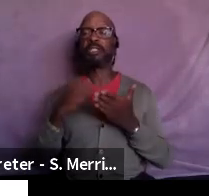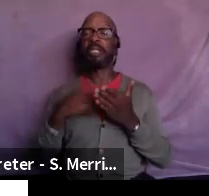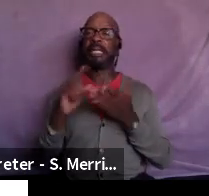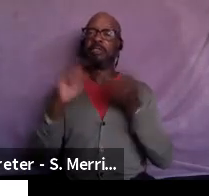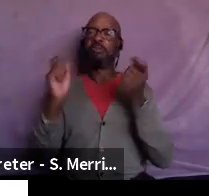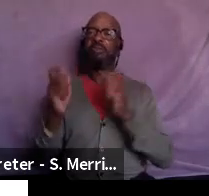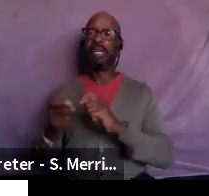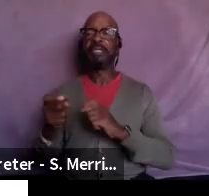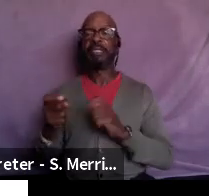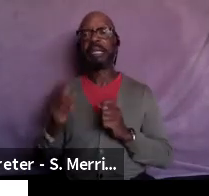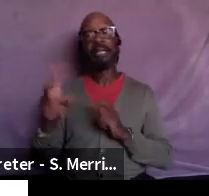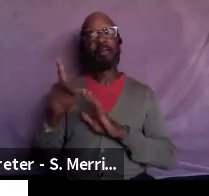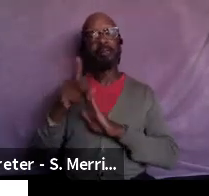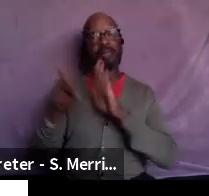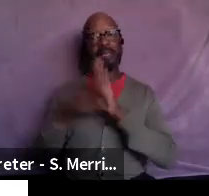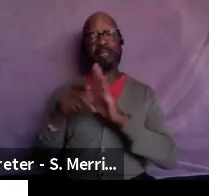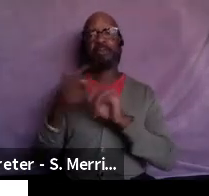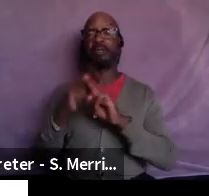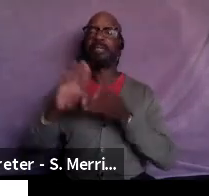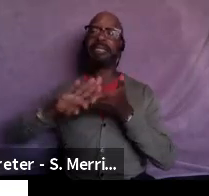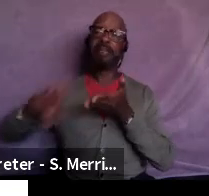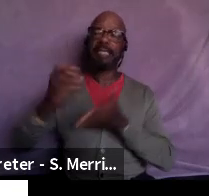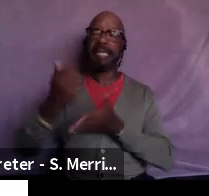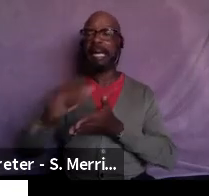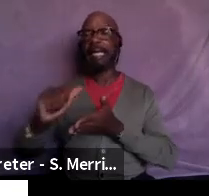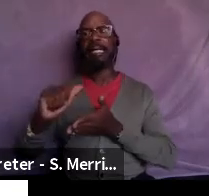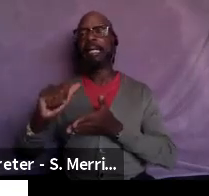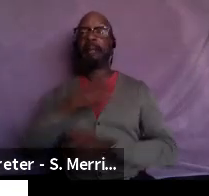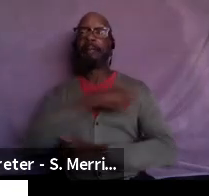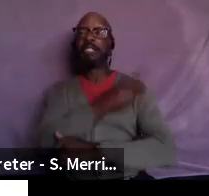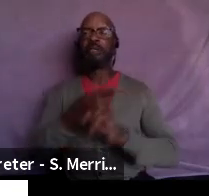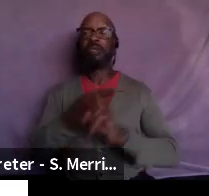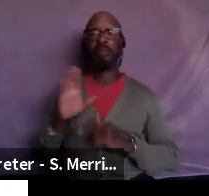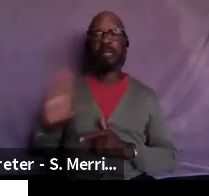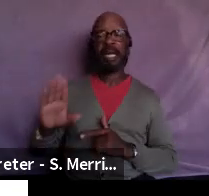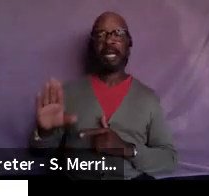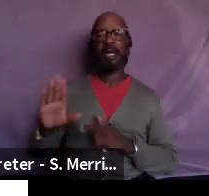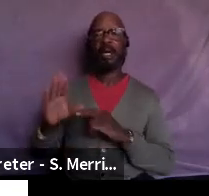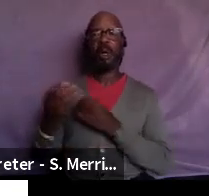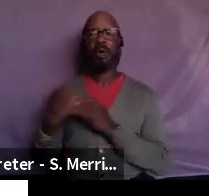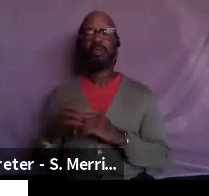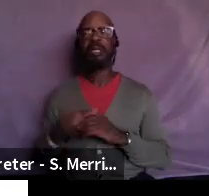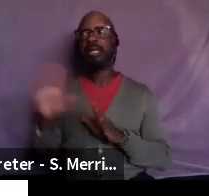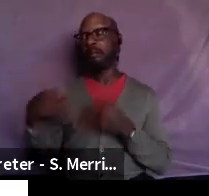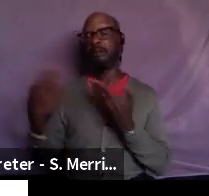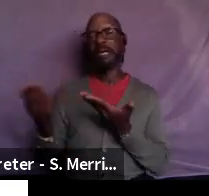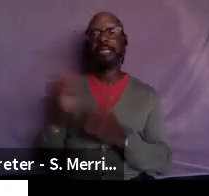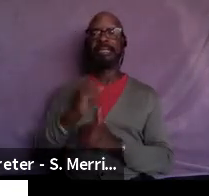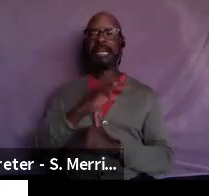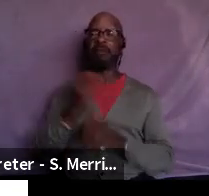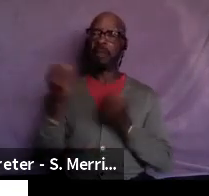dismissing any patient from the practice. Florida Orthopedic provided staff with multiple trainings